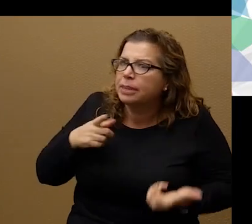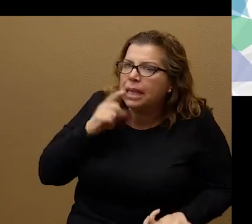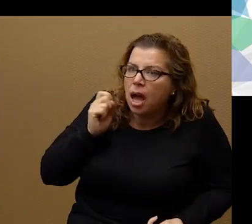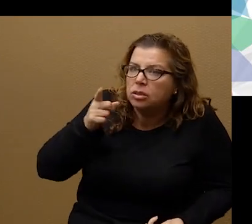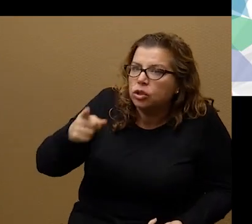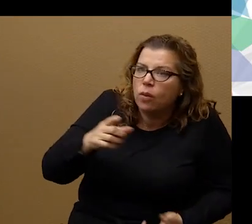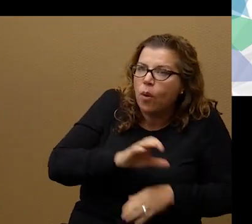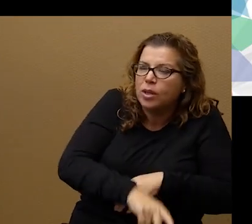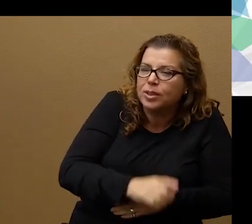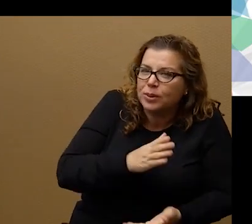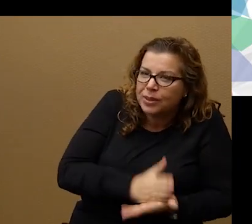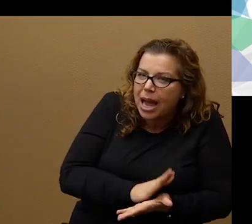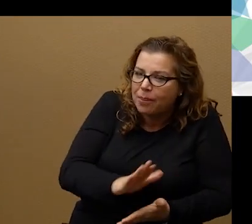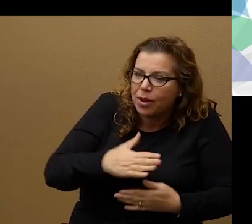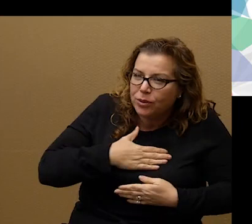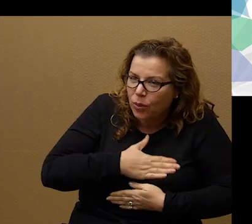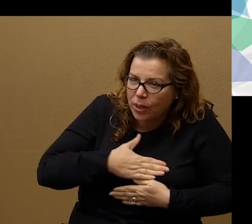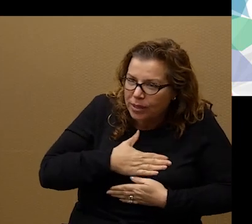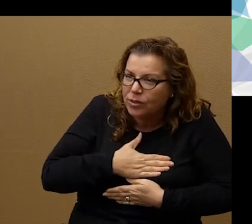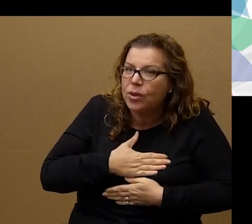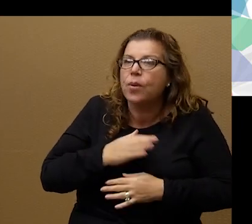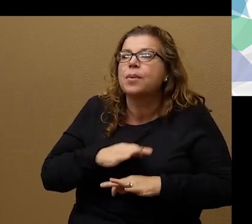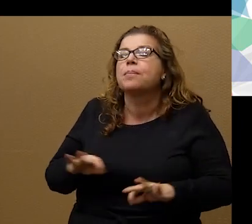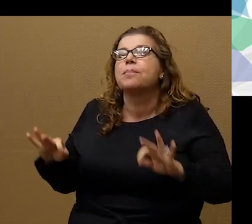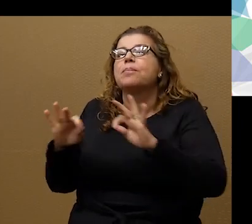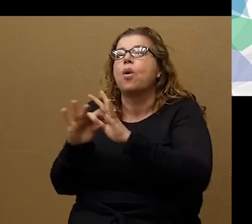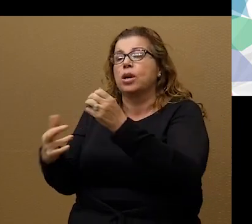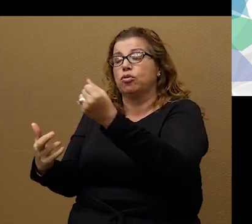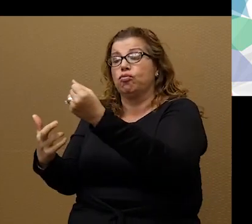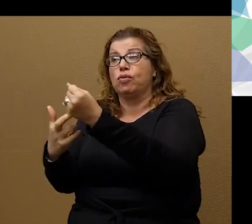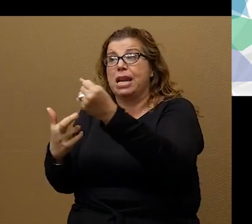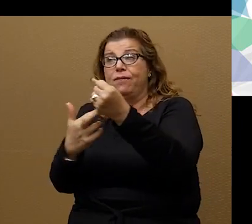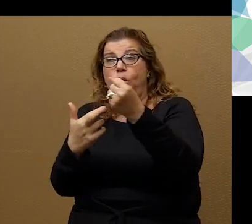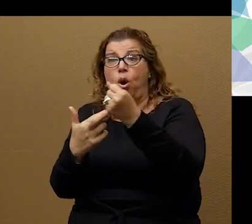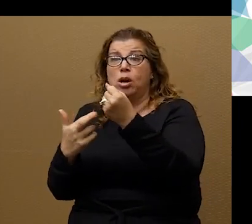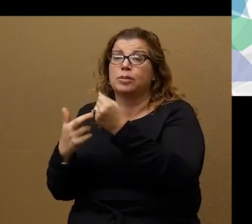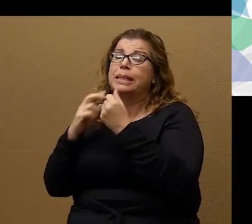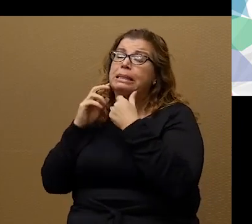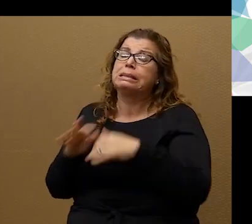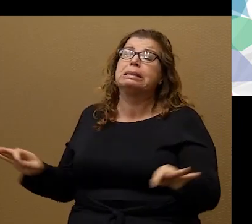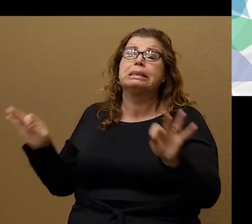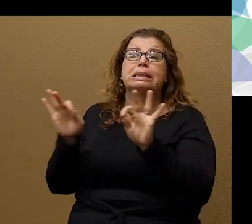So reinforcement is key. We are all constantly reinforced by things.